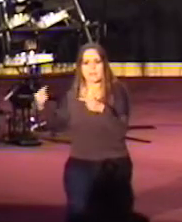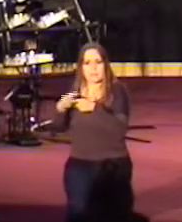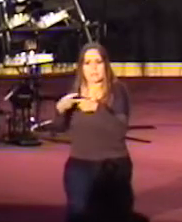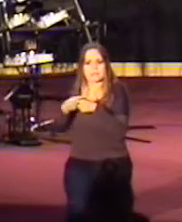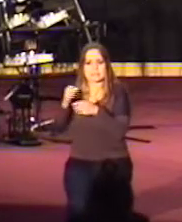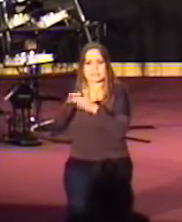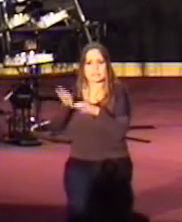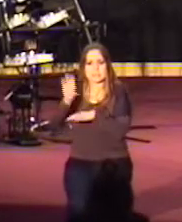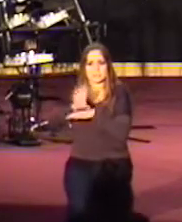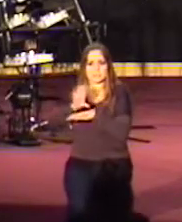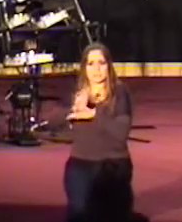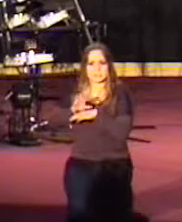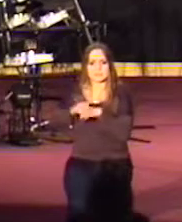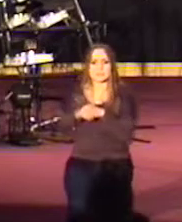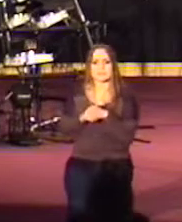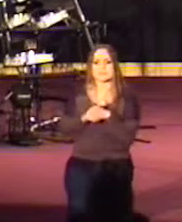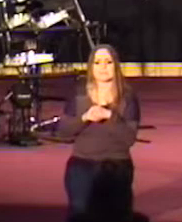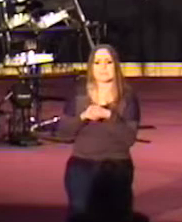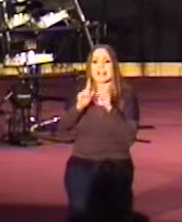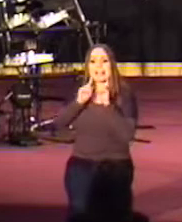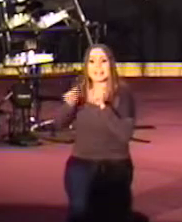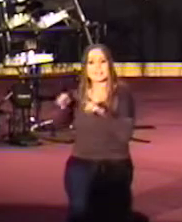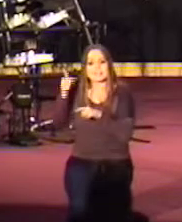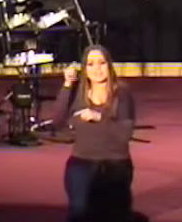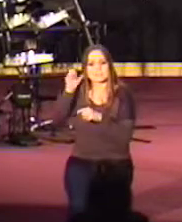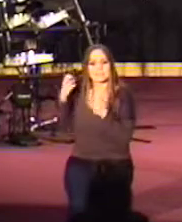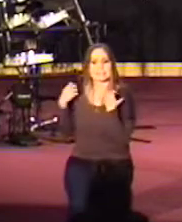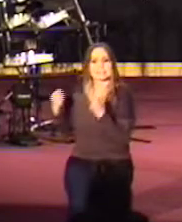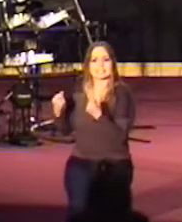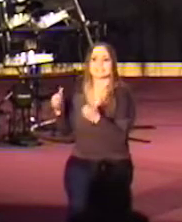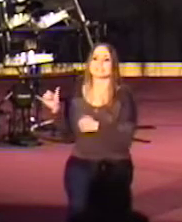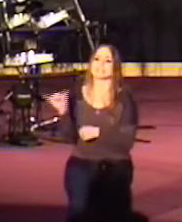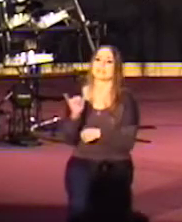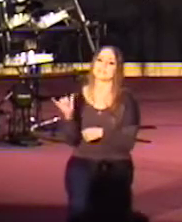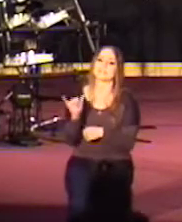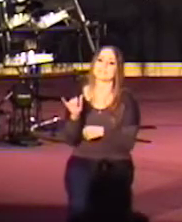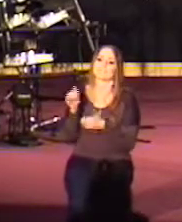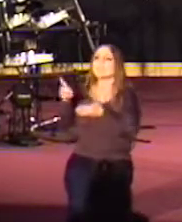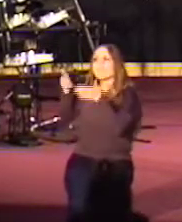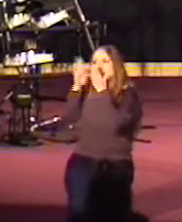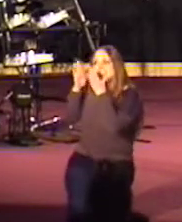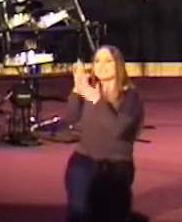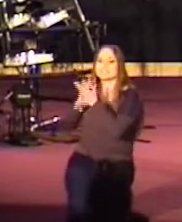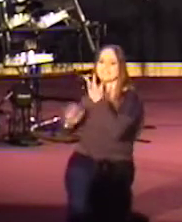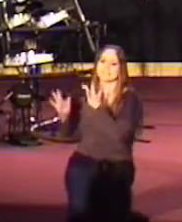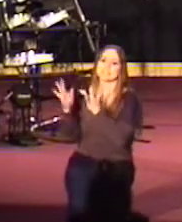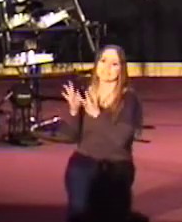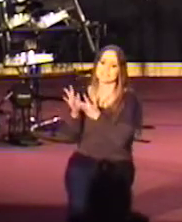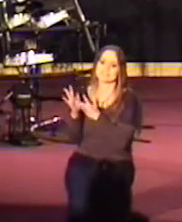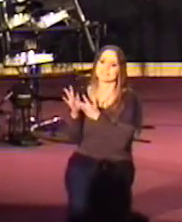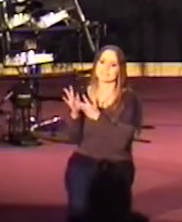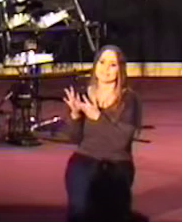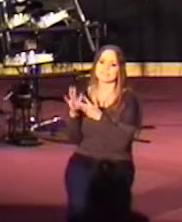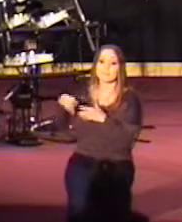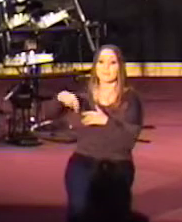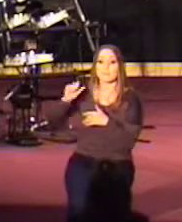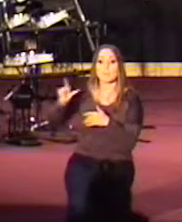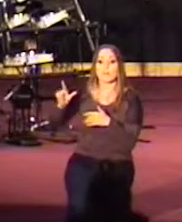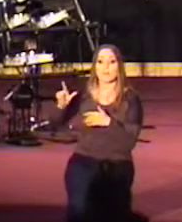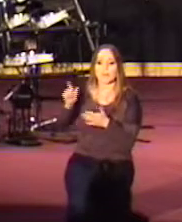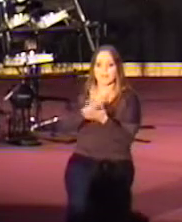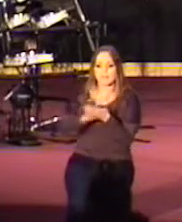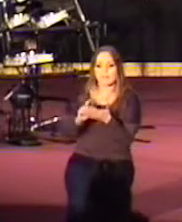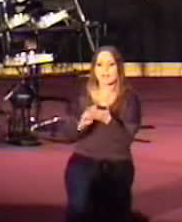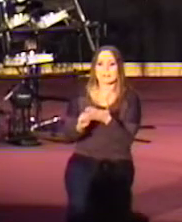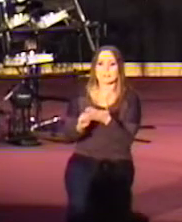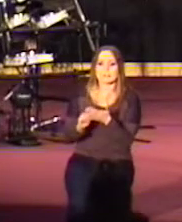And the answer for healing is the same. It is focusing on Jesus. And Paul, actually, he's